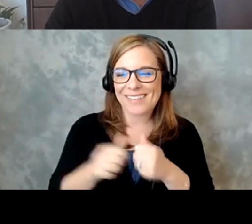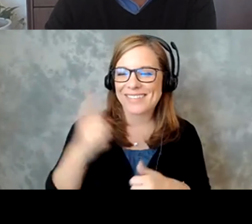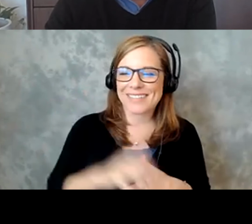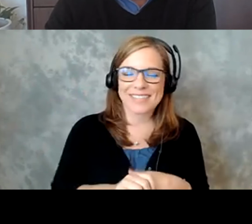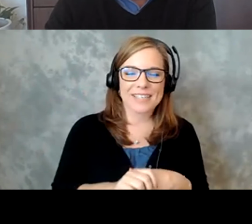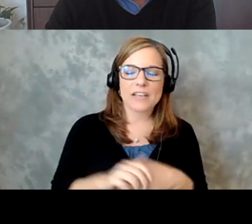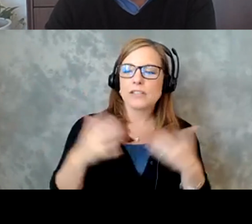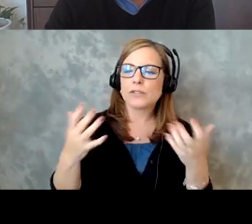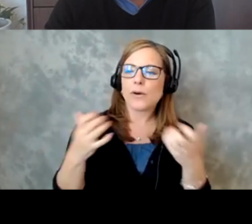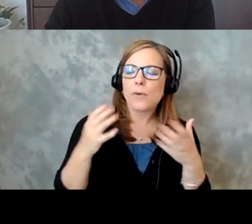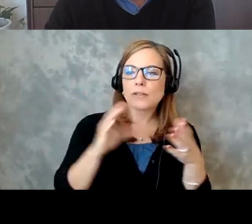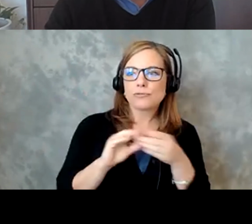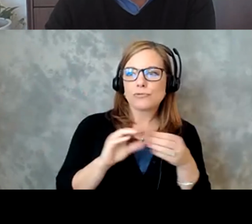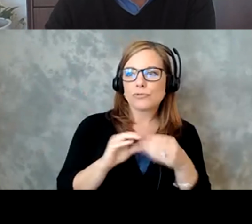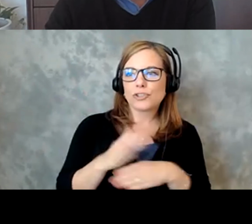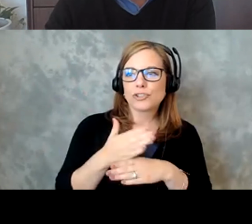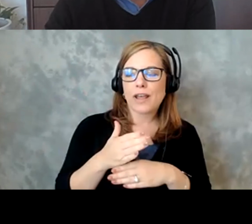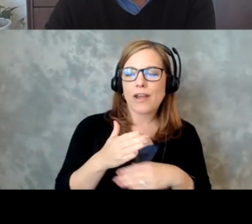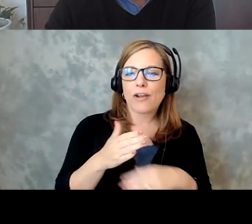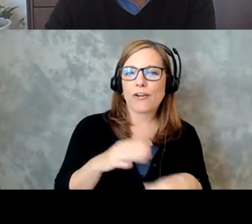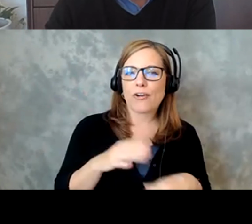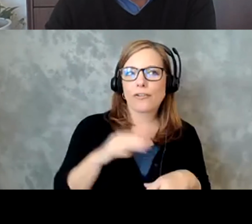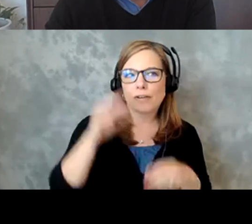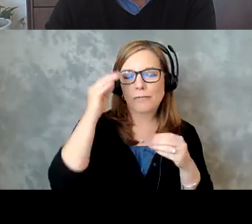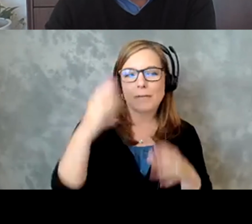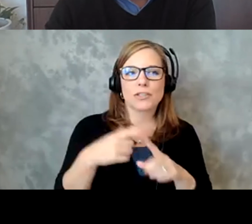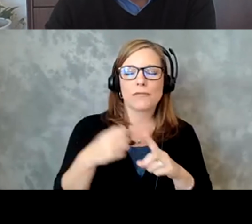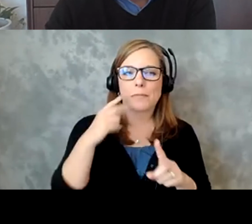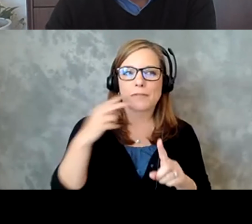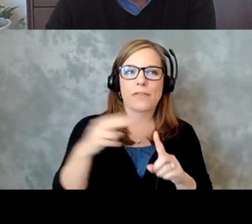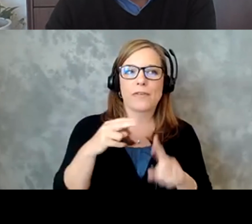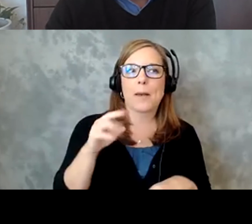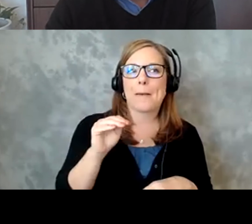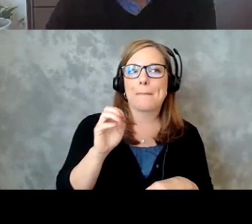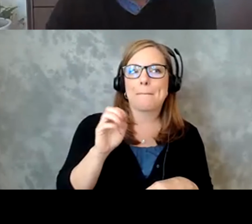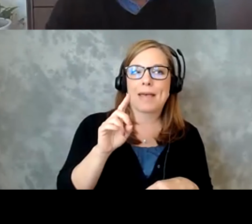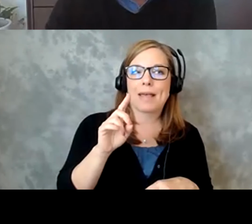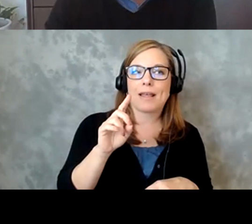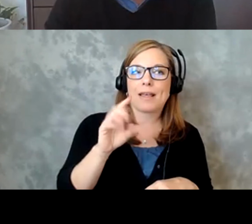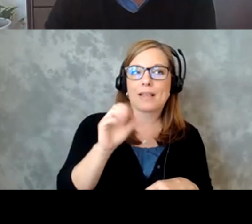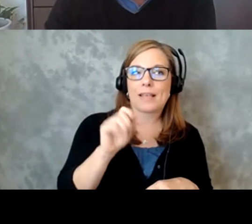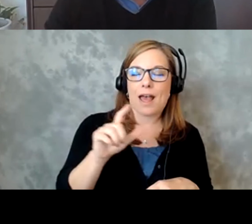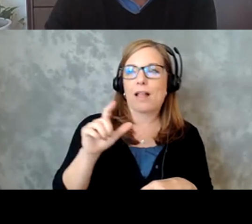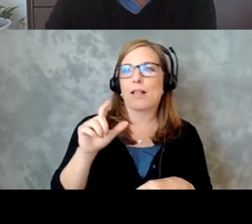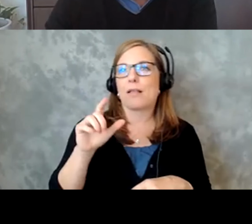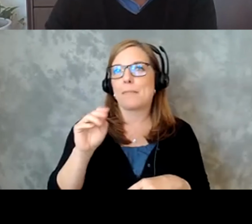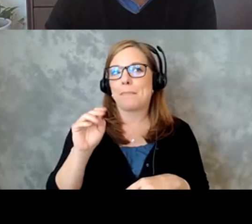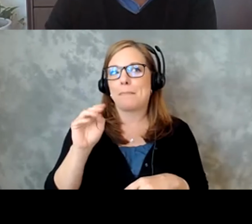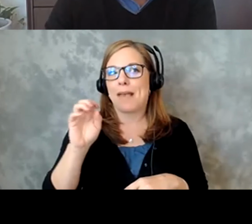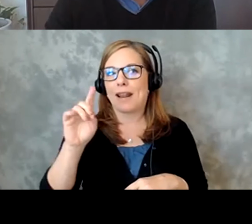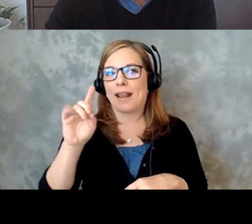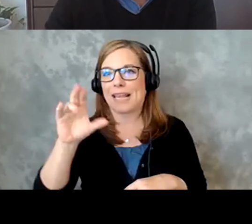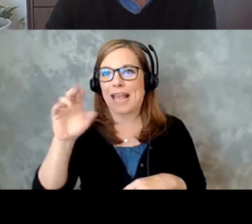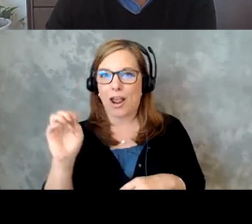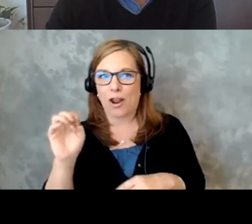bit from a Medi-Cal managed care health plan perspective and offer some insight as to